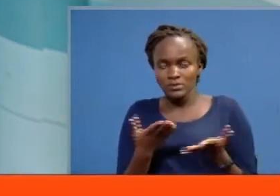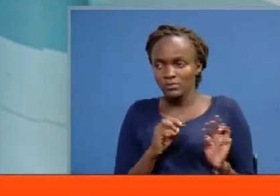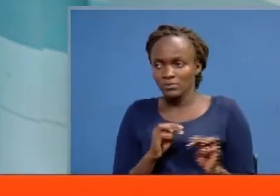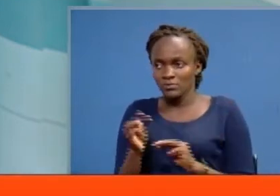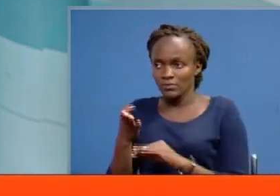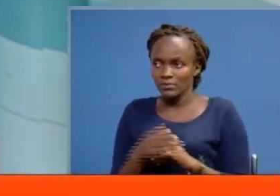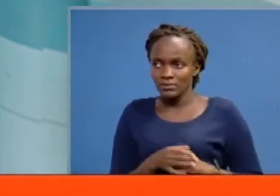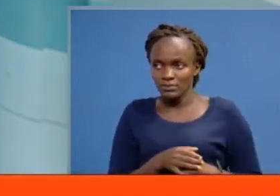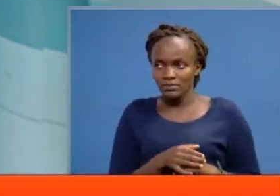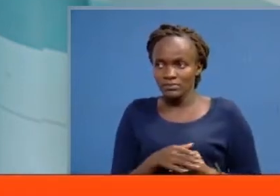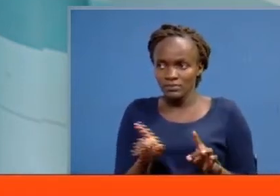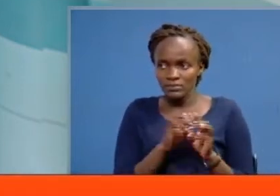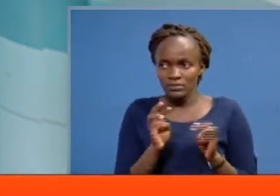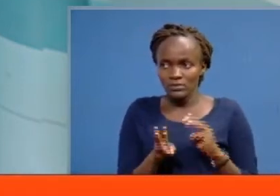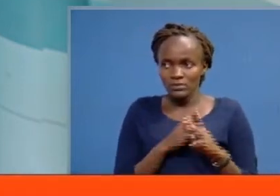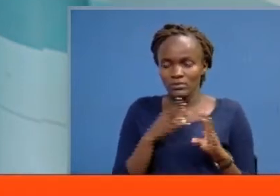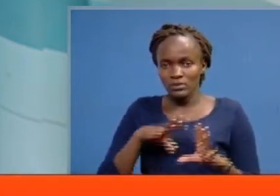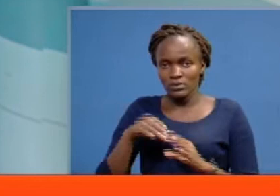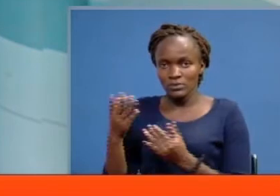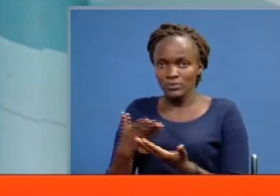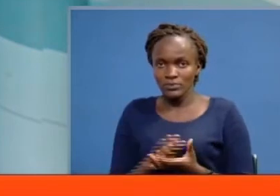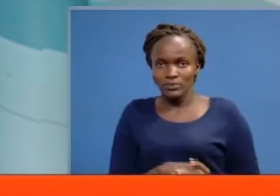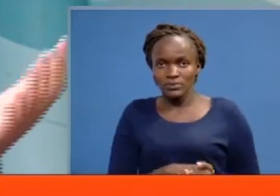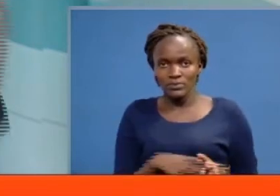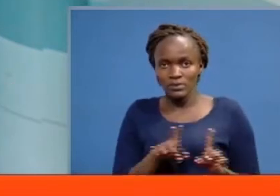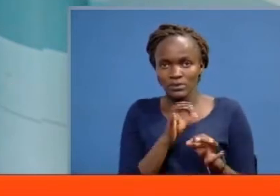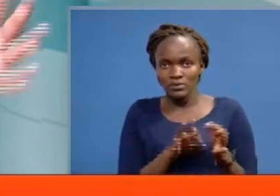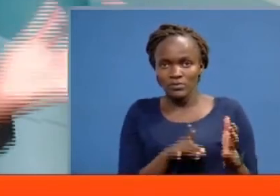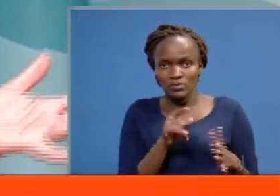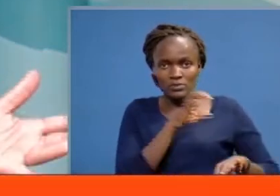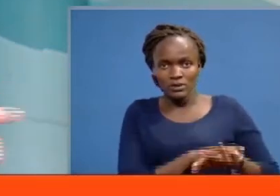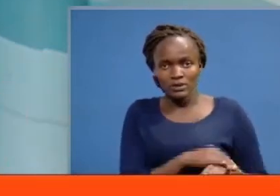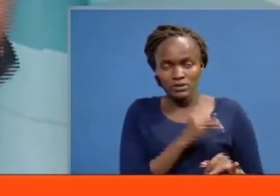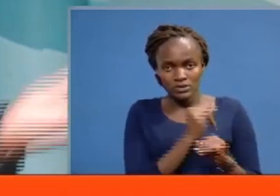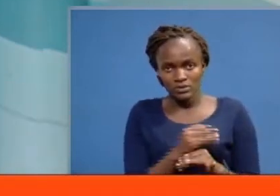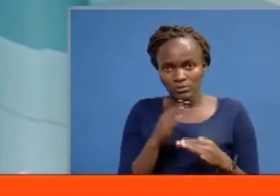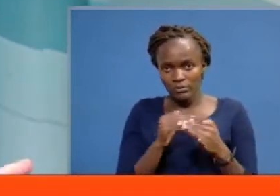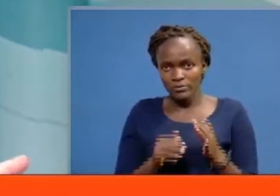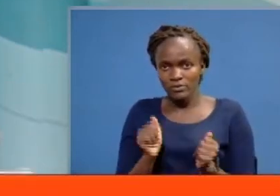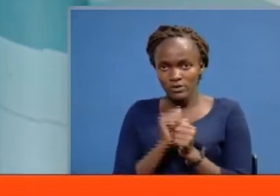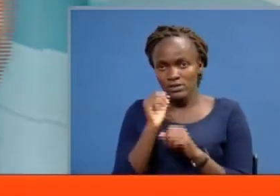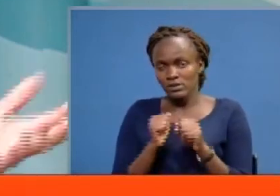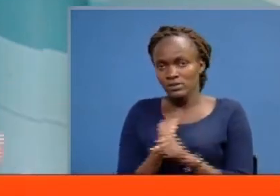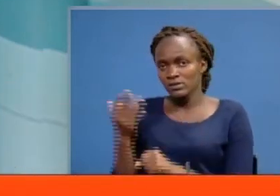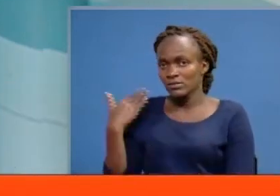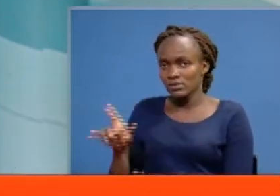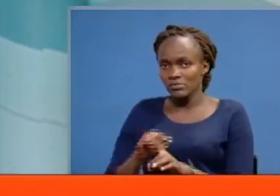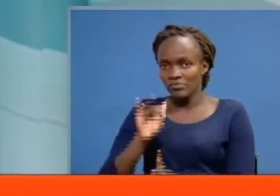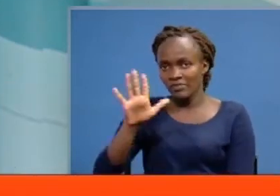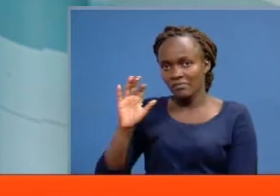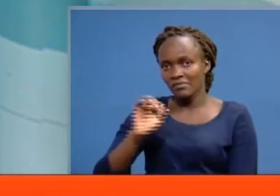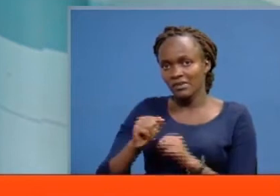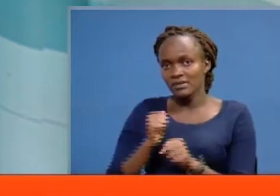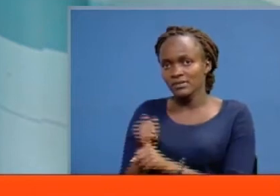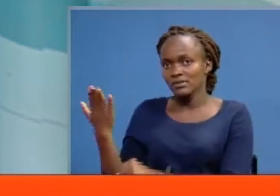towards, you know, where the world is moving towards. So even though you have been employed before, let's say 10 years ago or 5 years ago, you